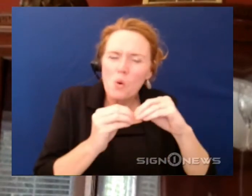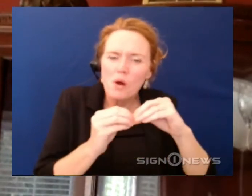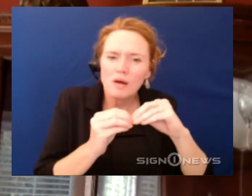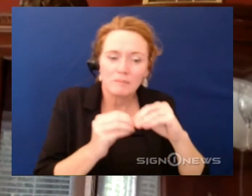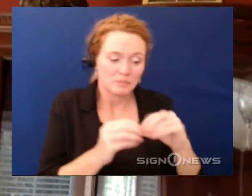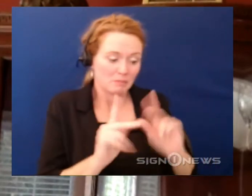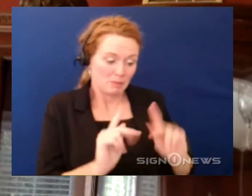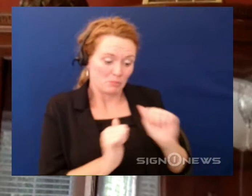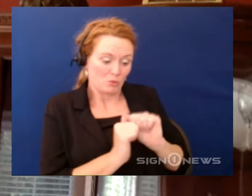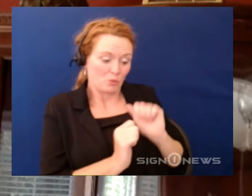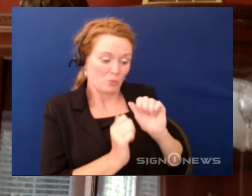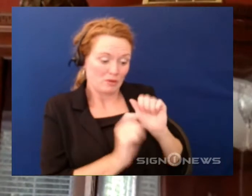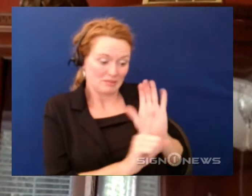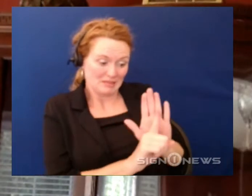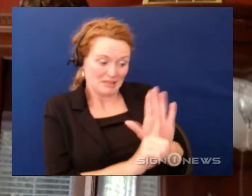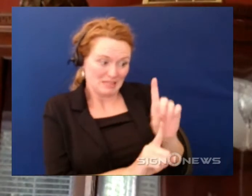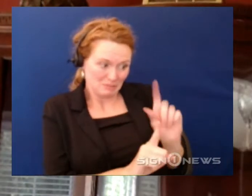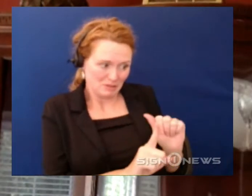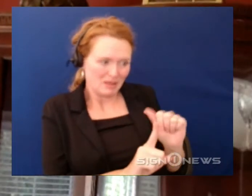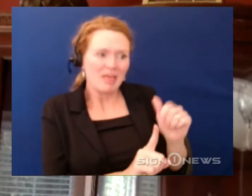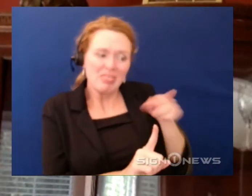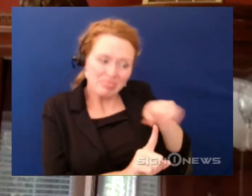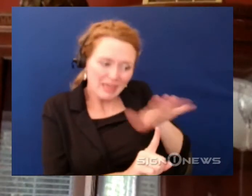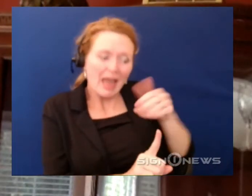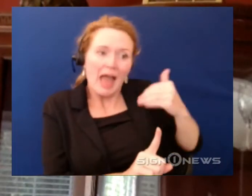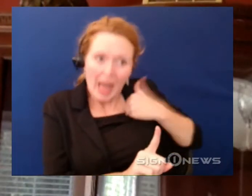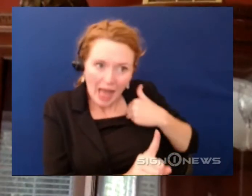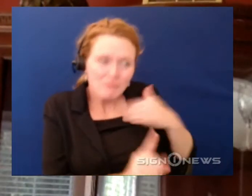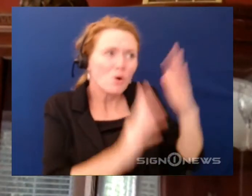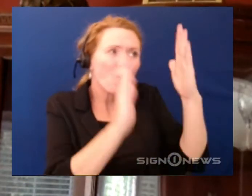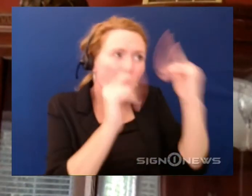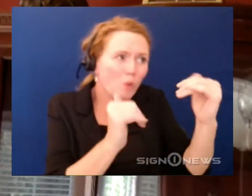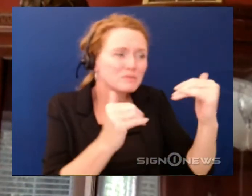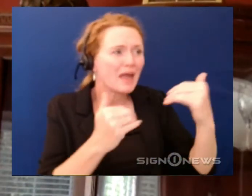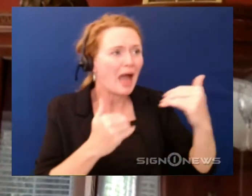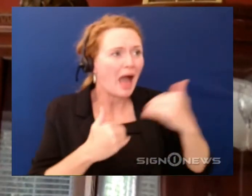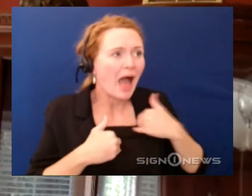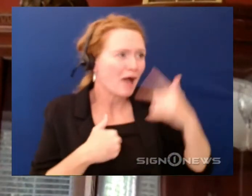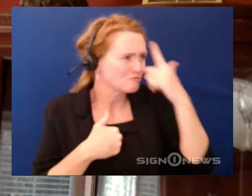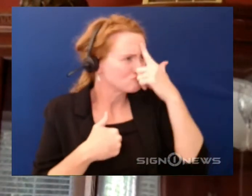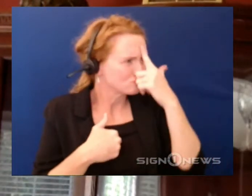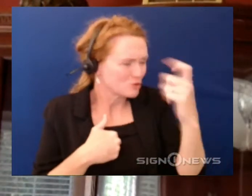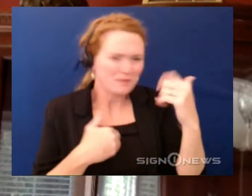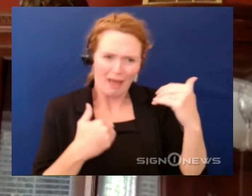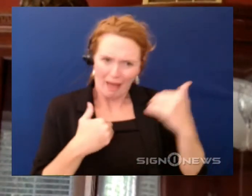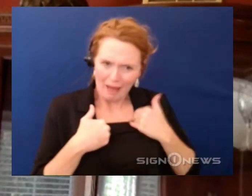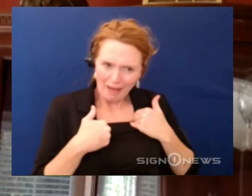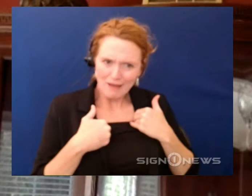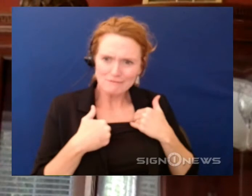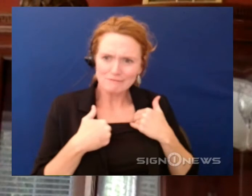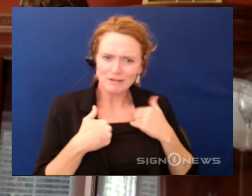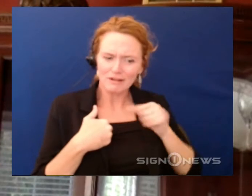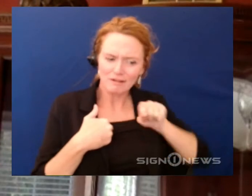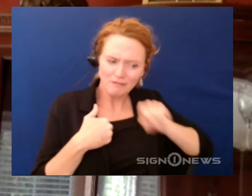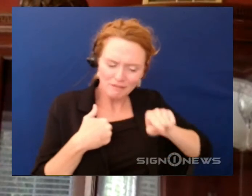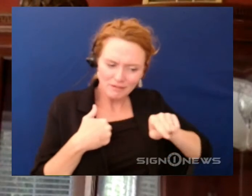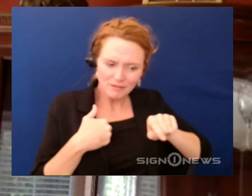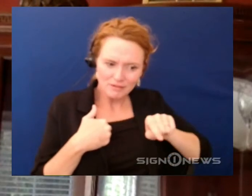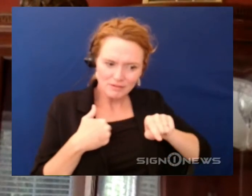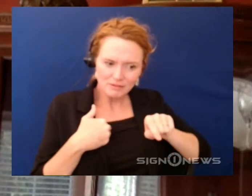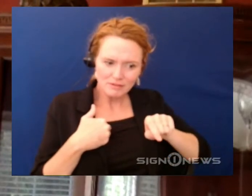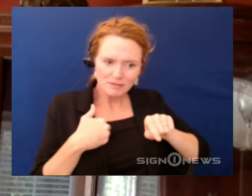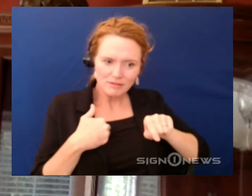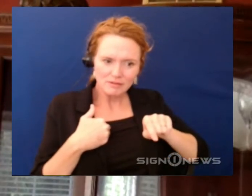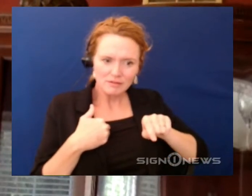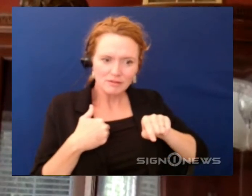disabilities also, they have hopes and dreams. And so you make your decisions about what